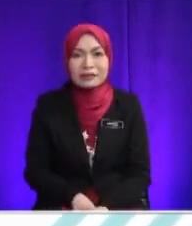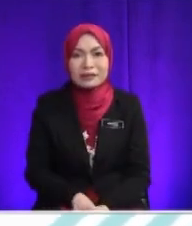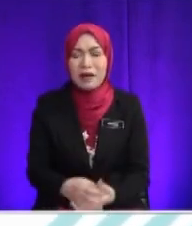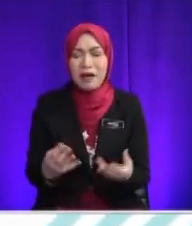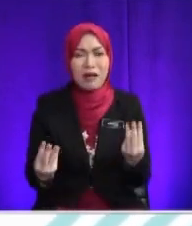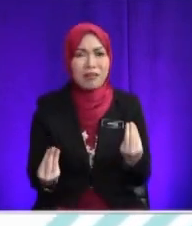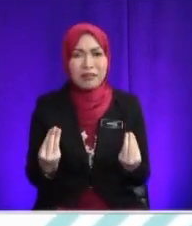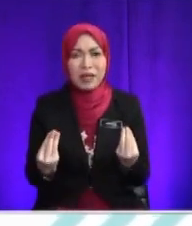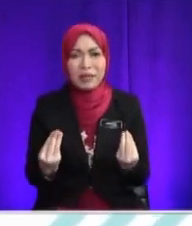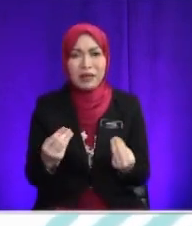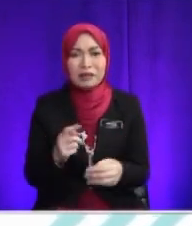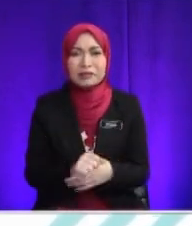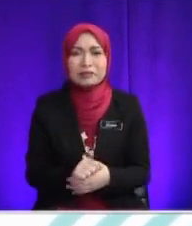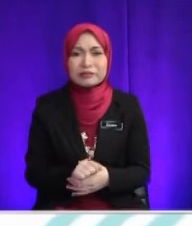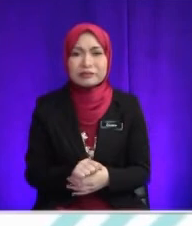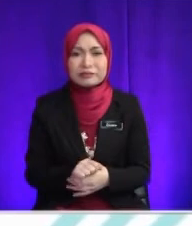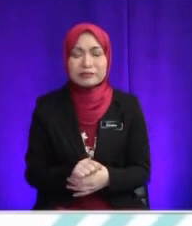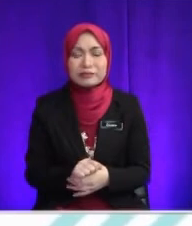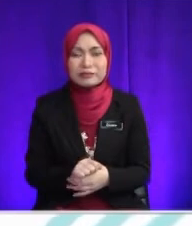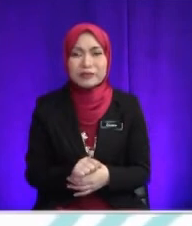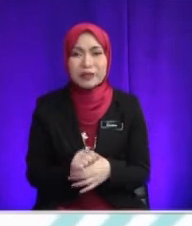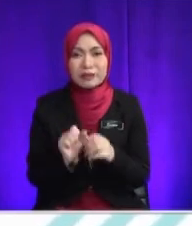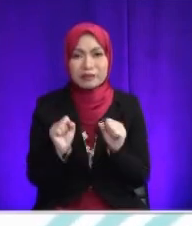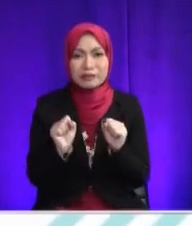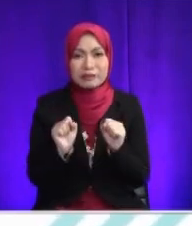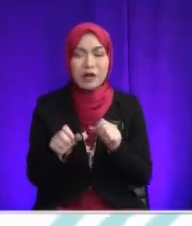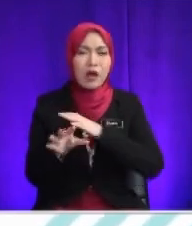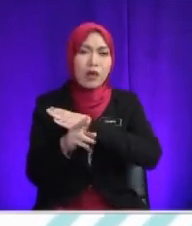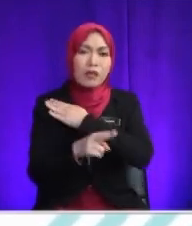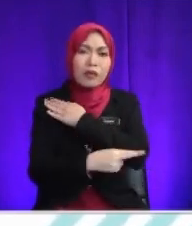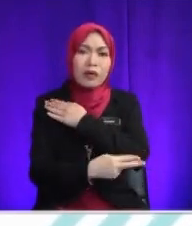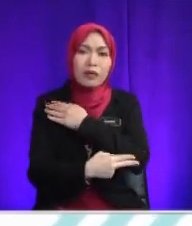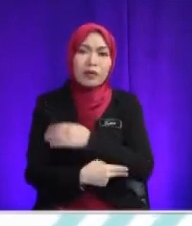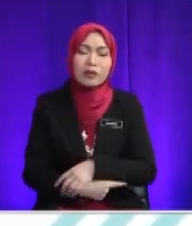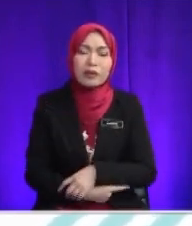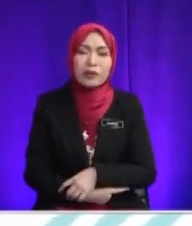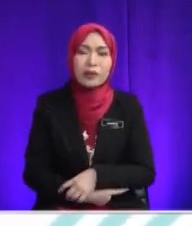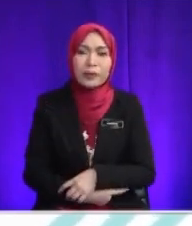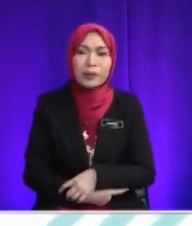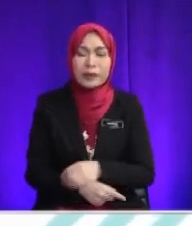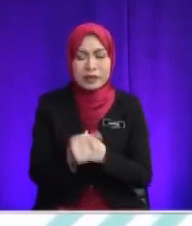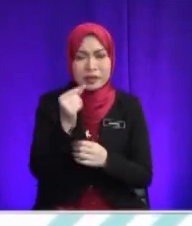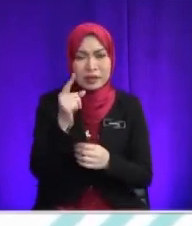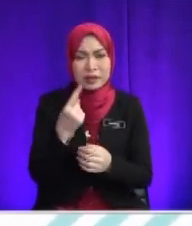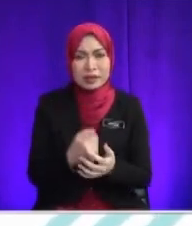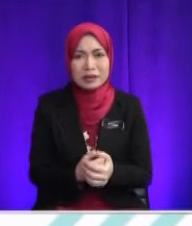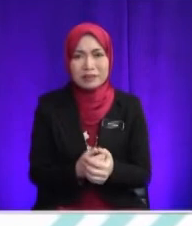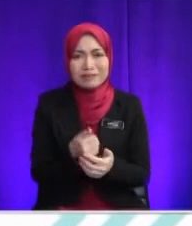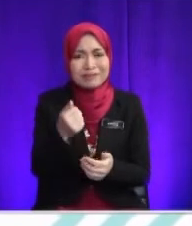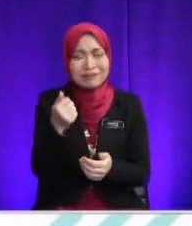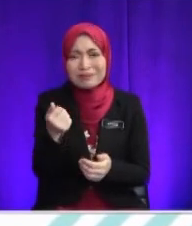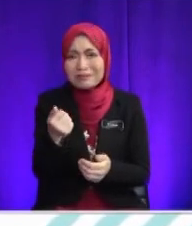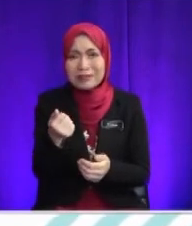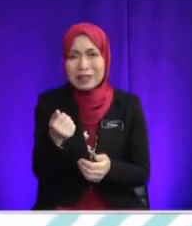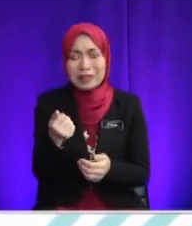me. That's a bit harsh, isn't it? I mean, it was awful, of course, but he didn't mean to kill them. I